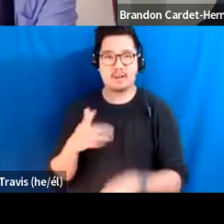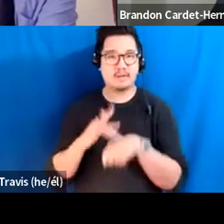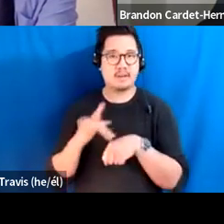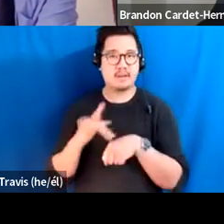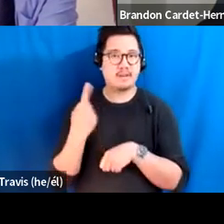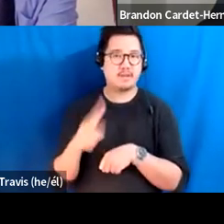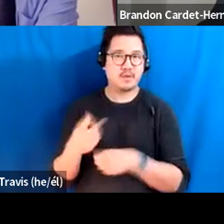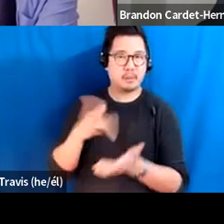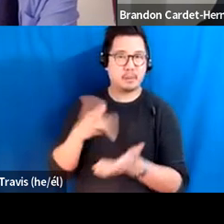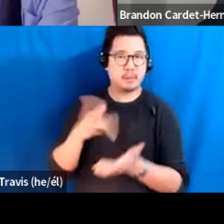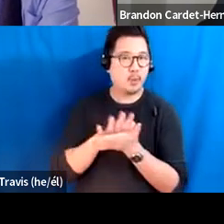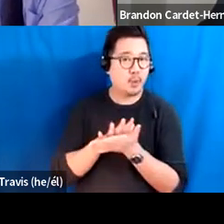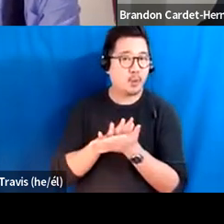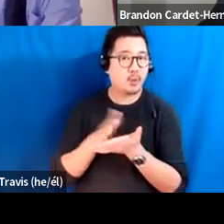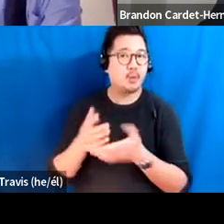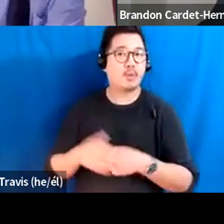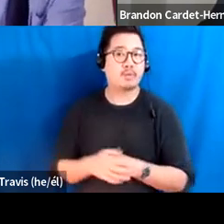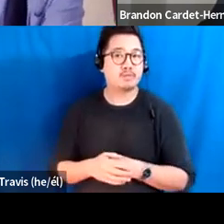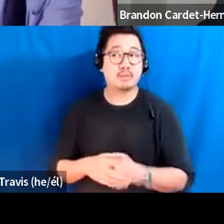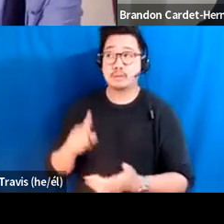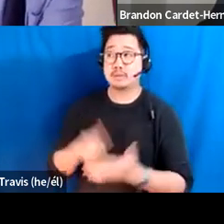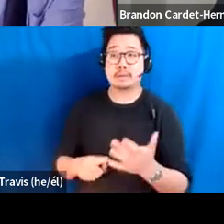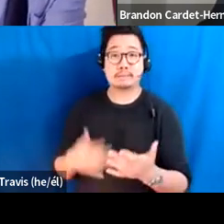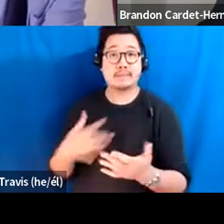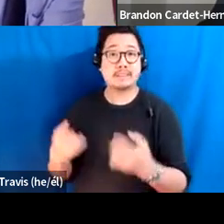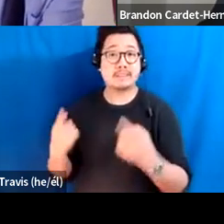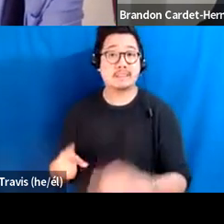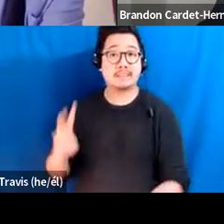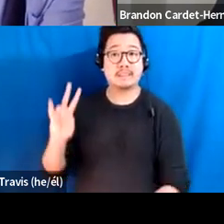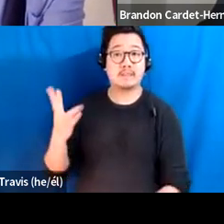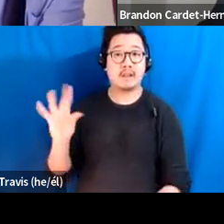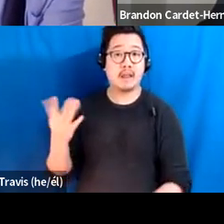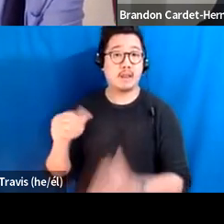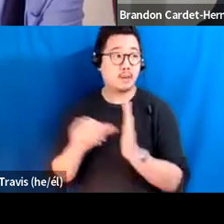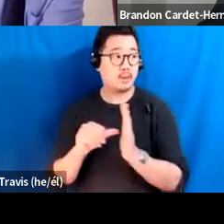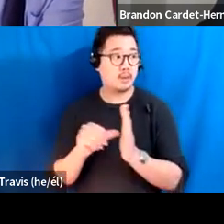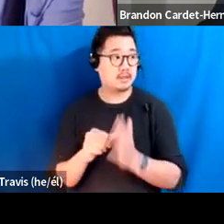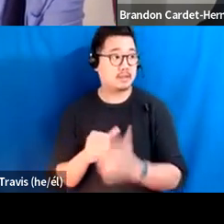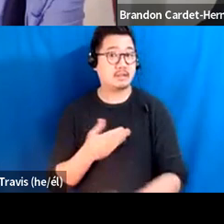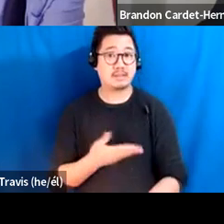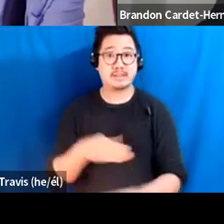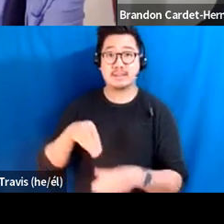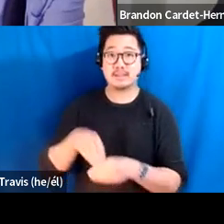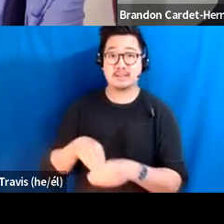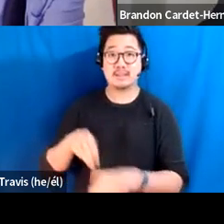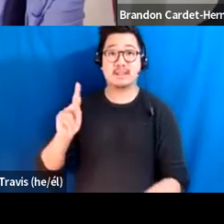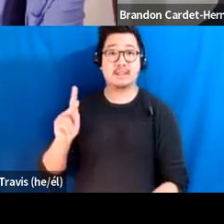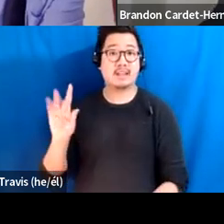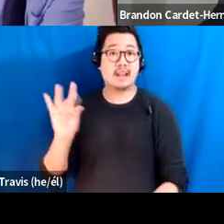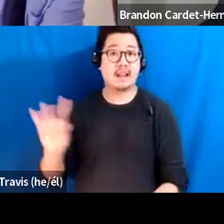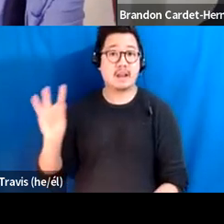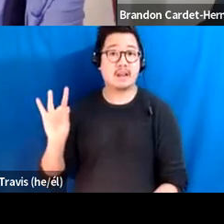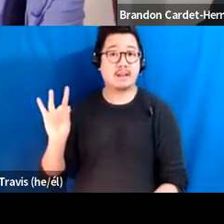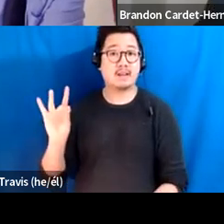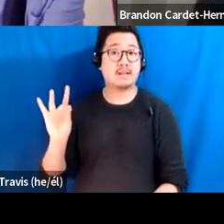middle schools because what tends to happen in the seventh and eighth grade at our k through eights is they